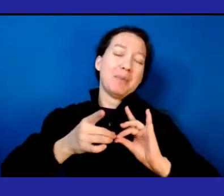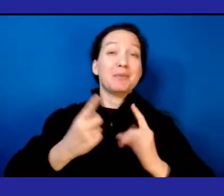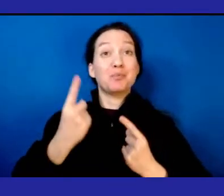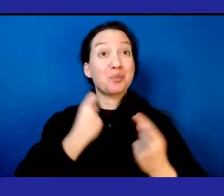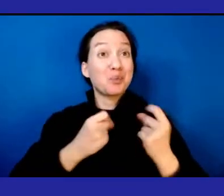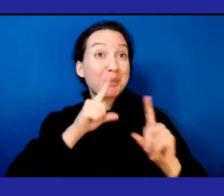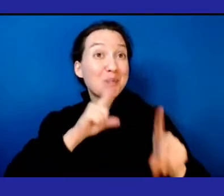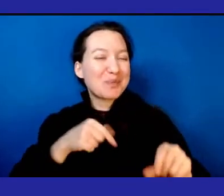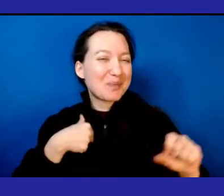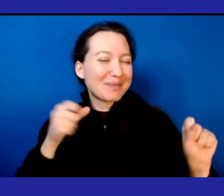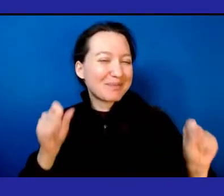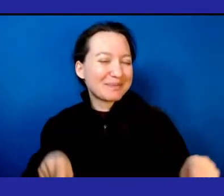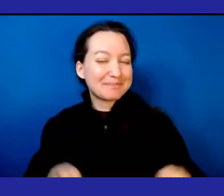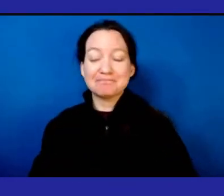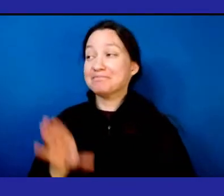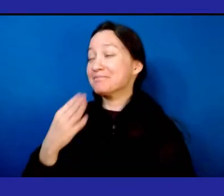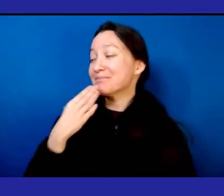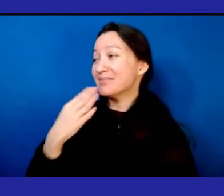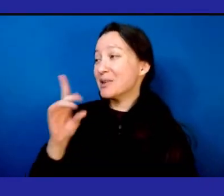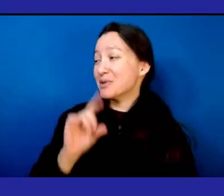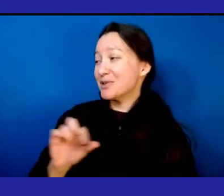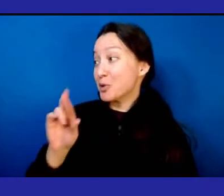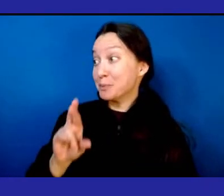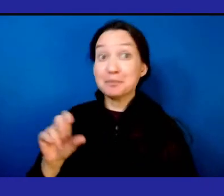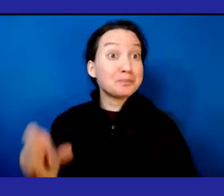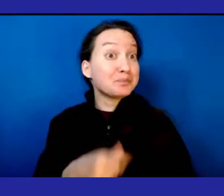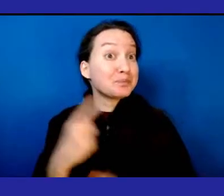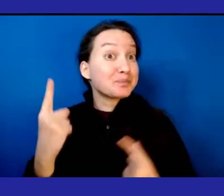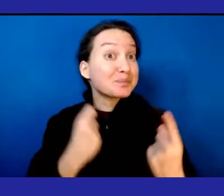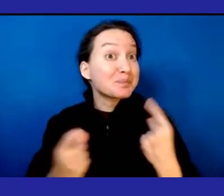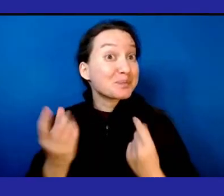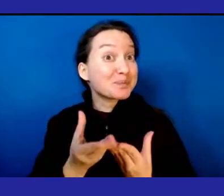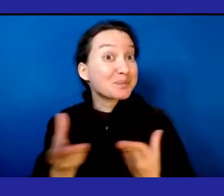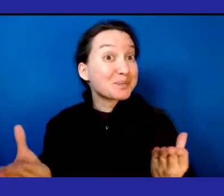questions. Thank you, Doctor. Any questions for the doctor?